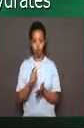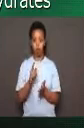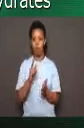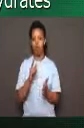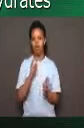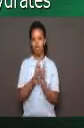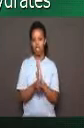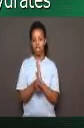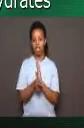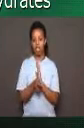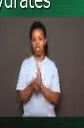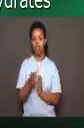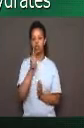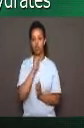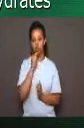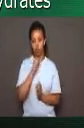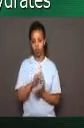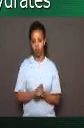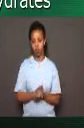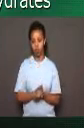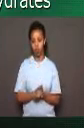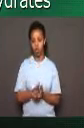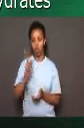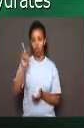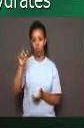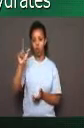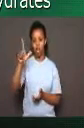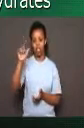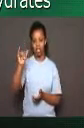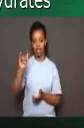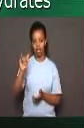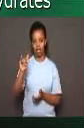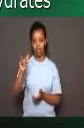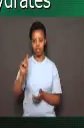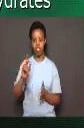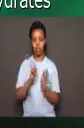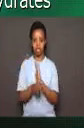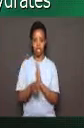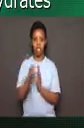and polysaccharides, such as cellulose and starch.